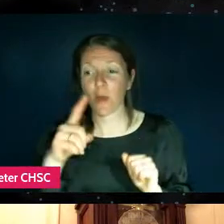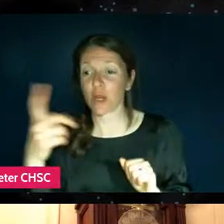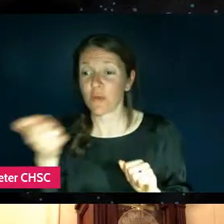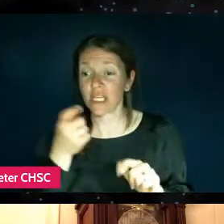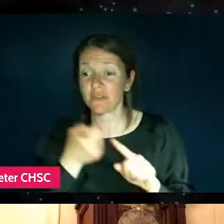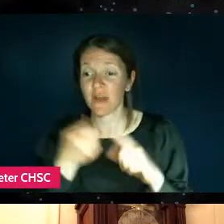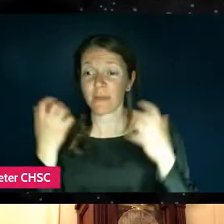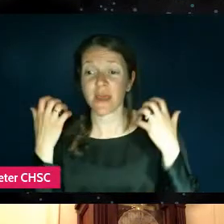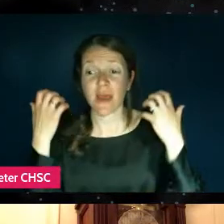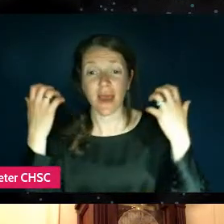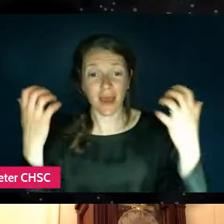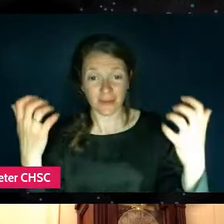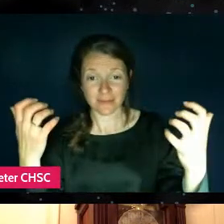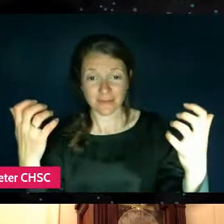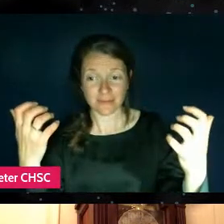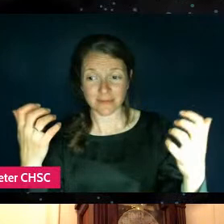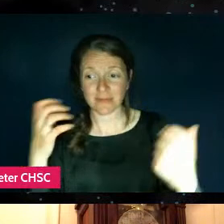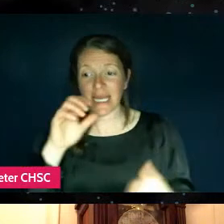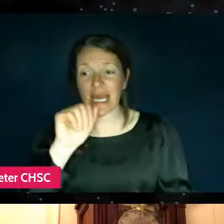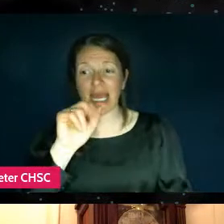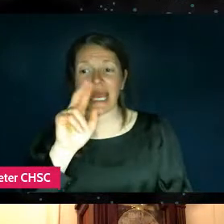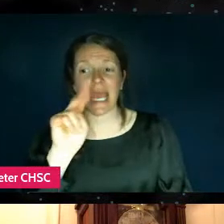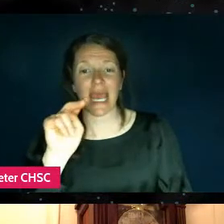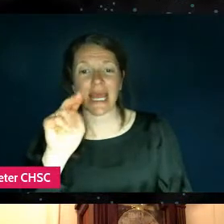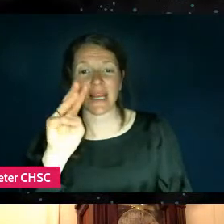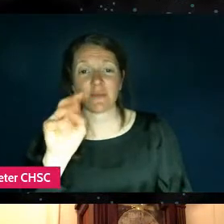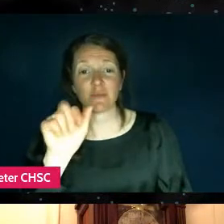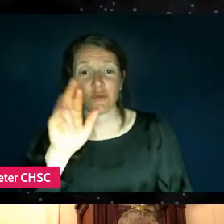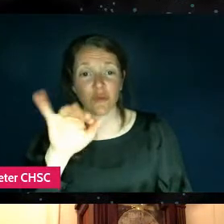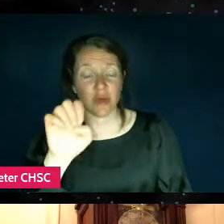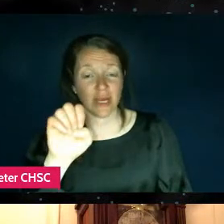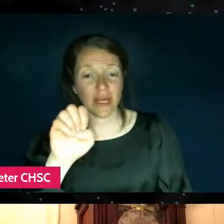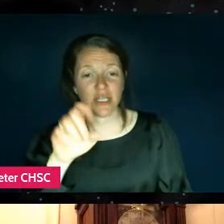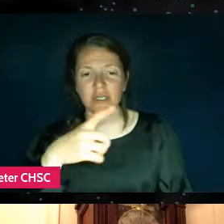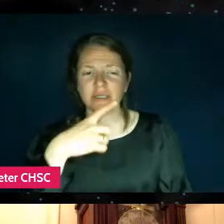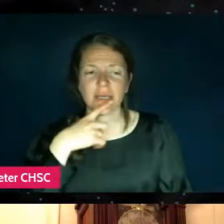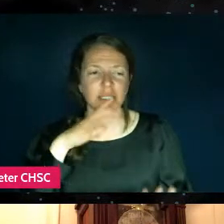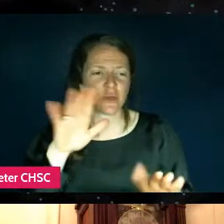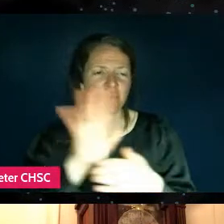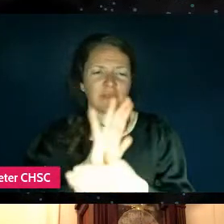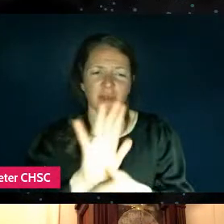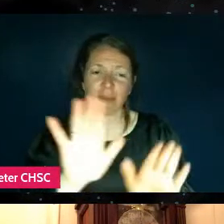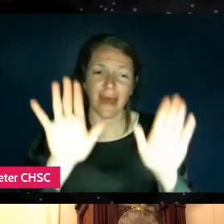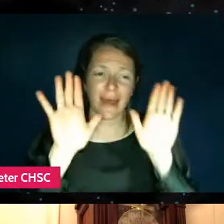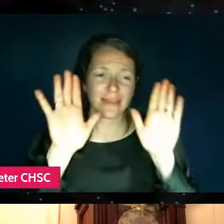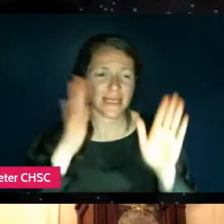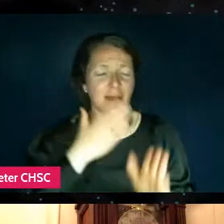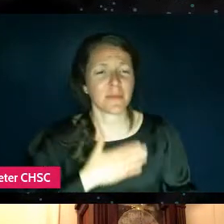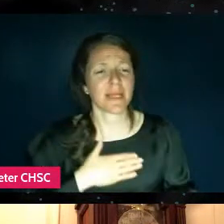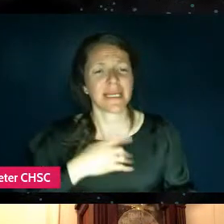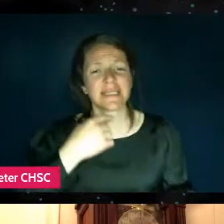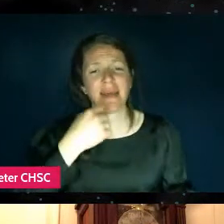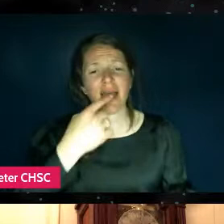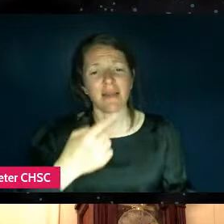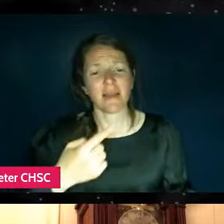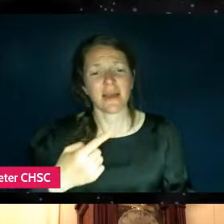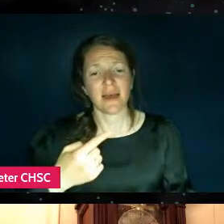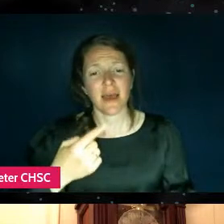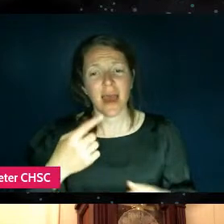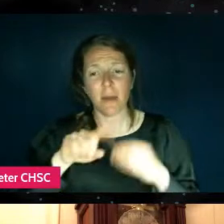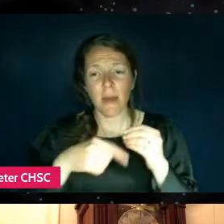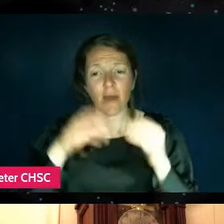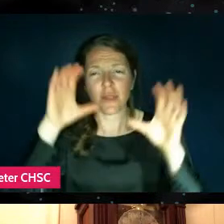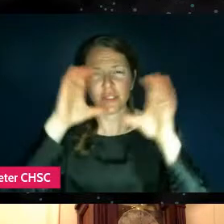the audience real quick from Anne Marie. She says, excellent film. Can you please tell us about the search for Charlie? Did the